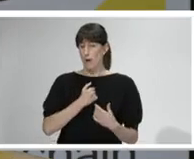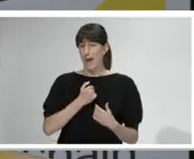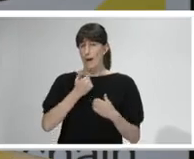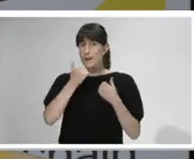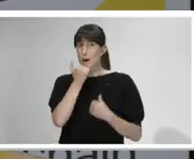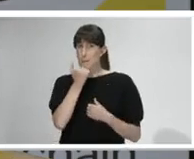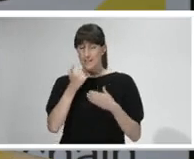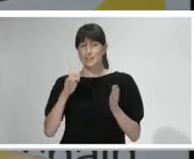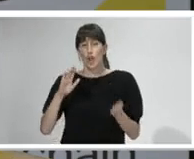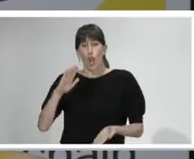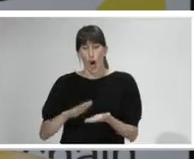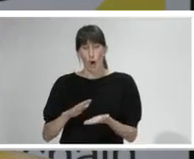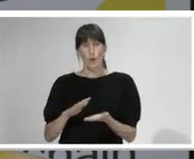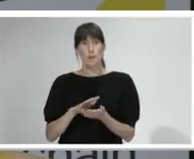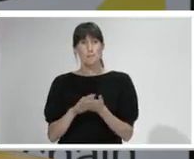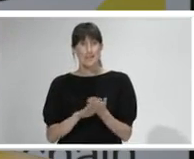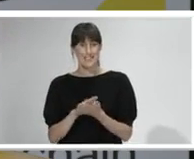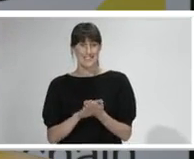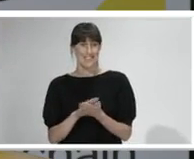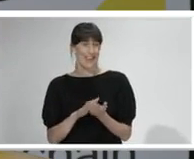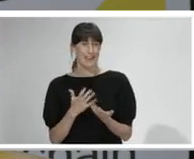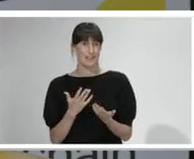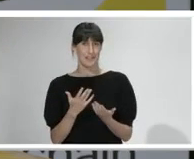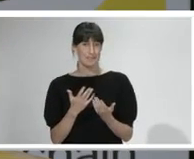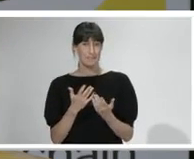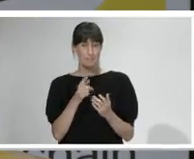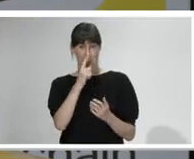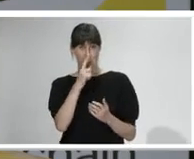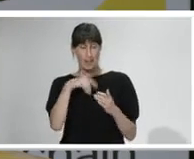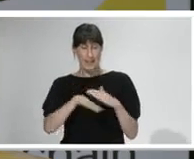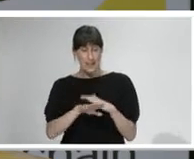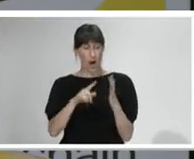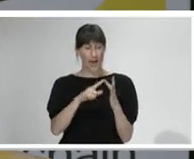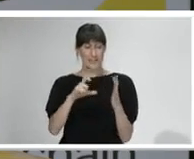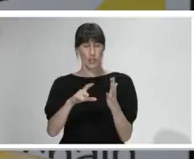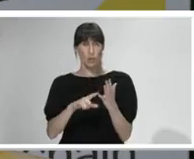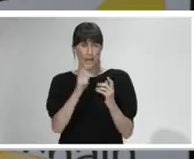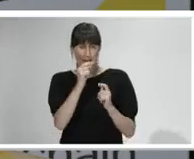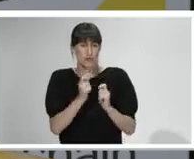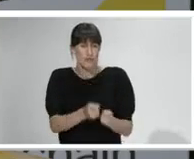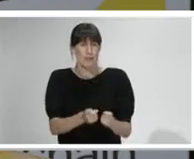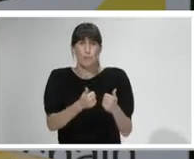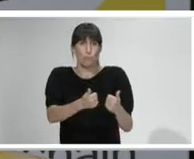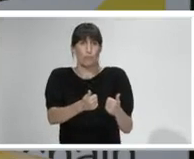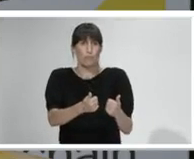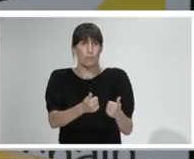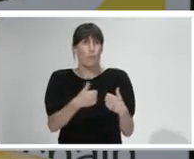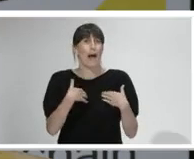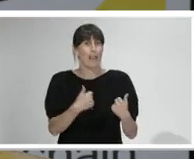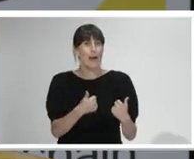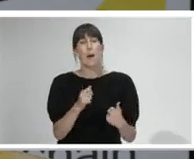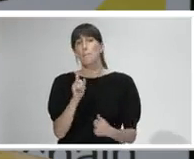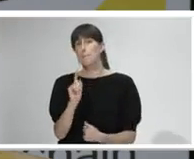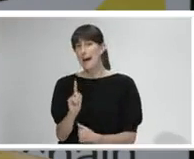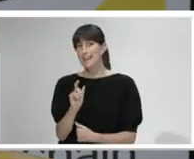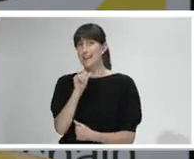treated, including in ICU, in the most part successfully. So those trials would only go ahead if our case numbers started to